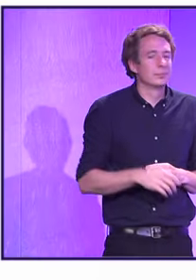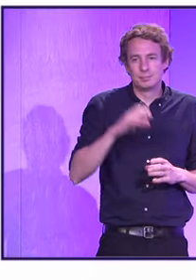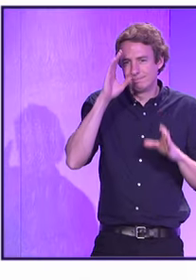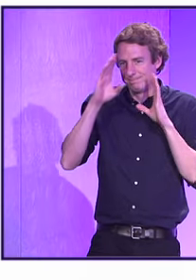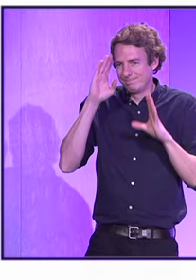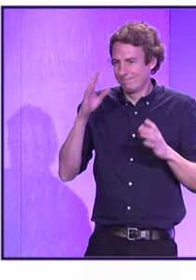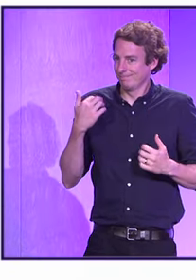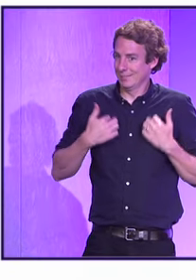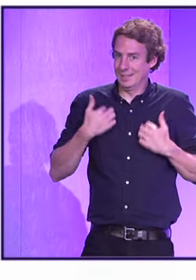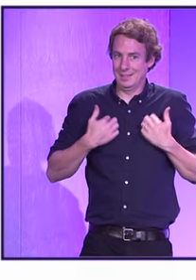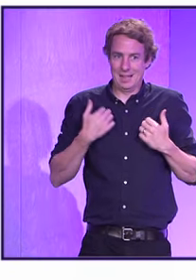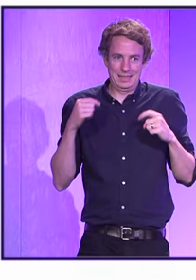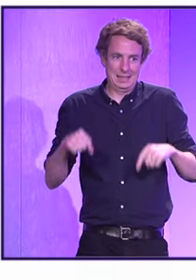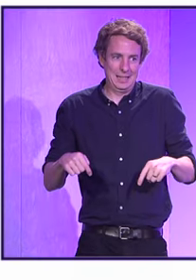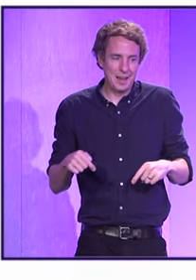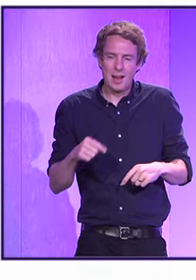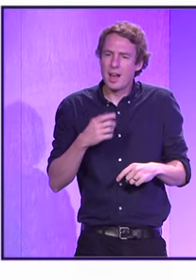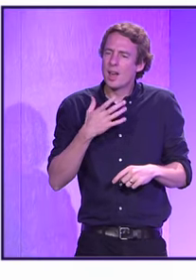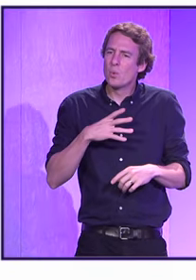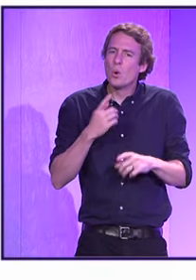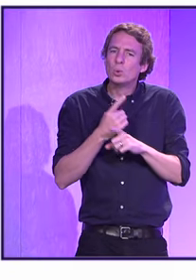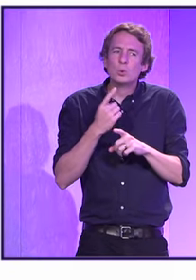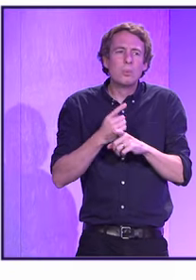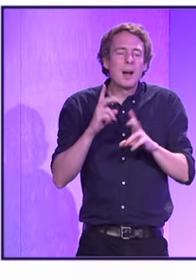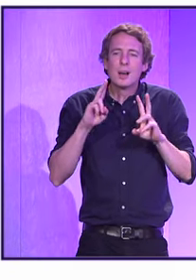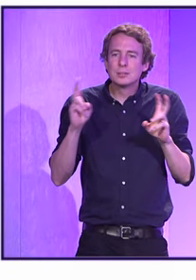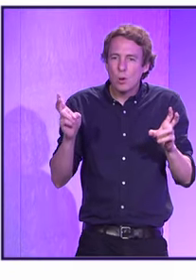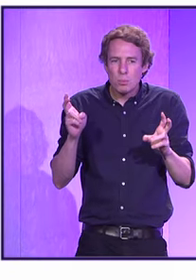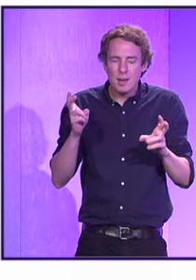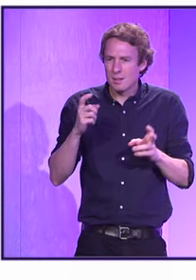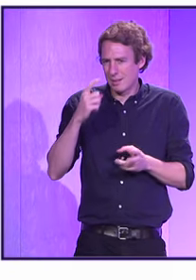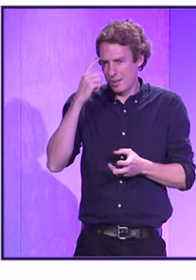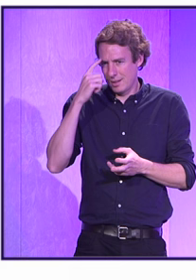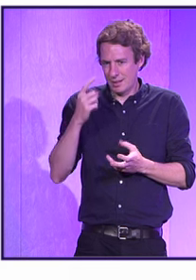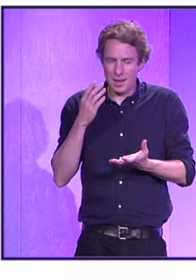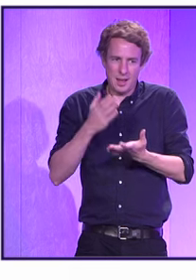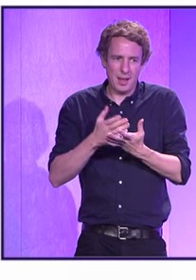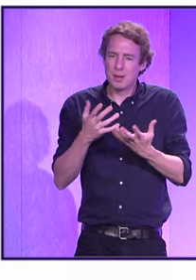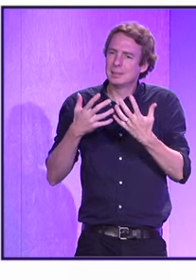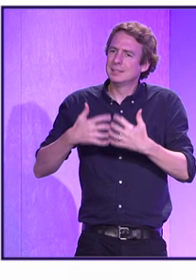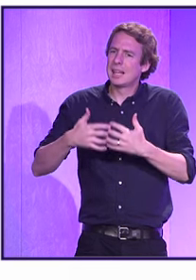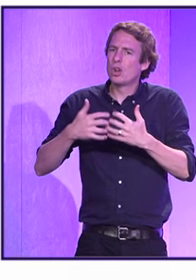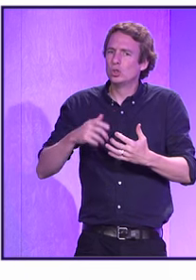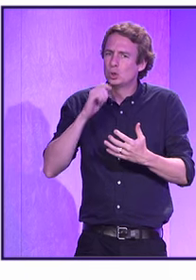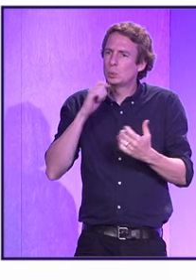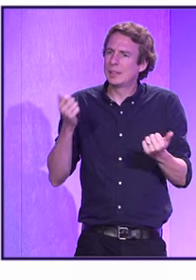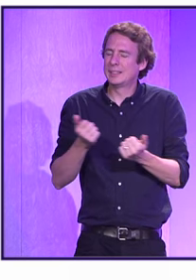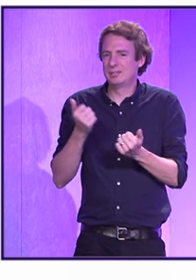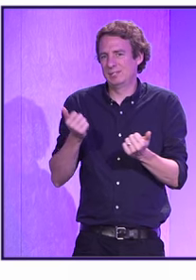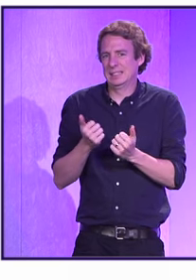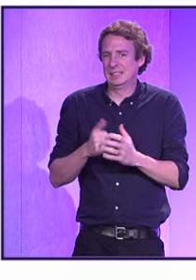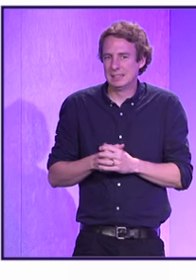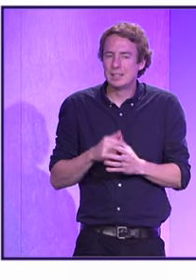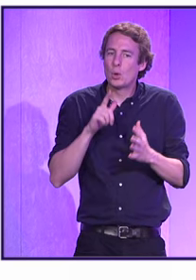Hi, everyone. I'm really excited to be here today to discuss a topic that I believe would define the future of